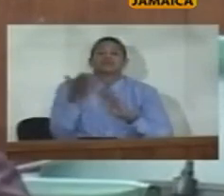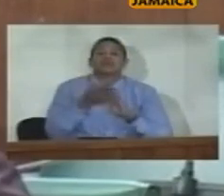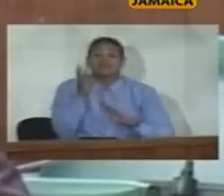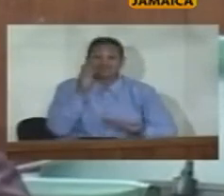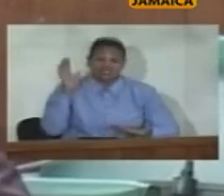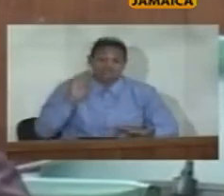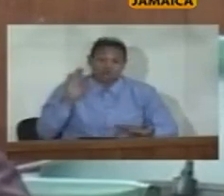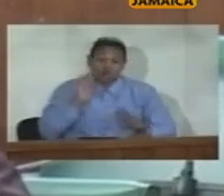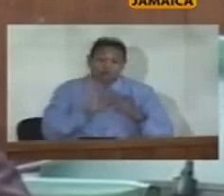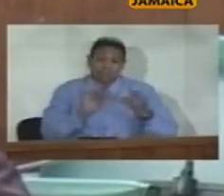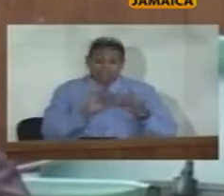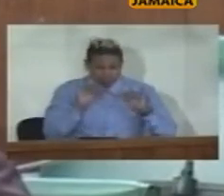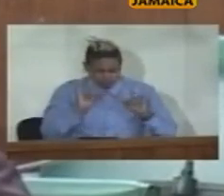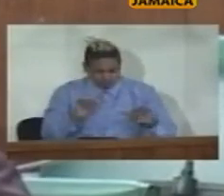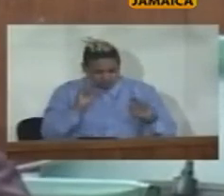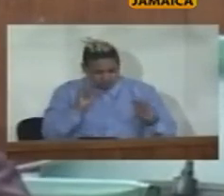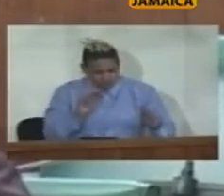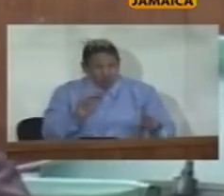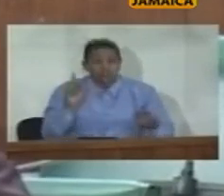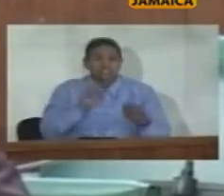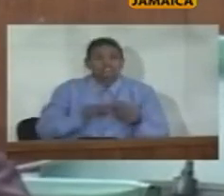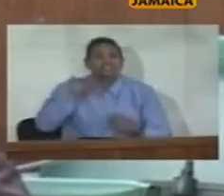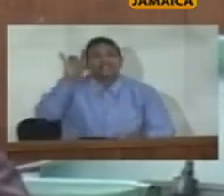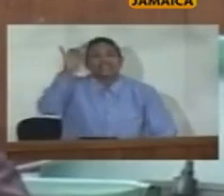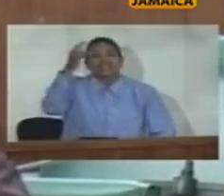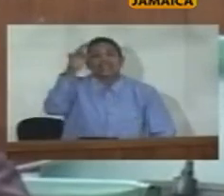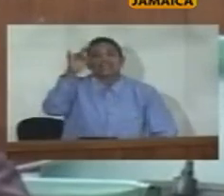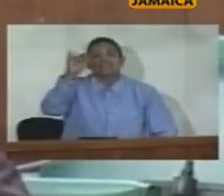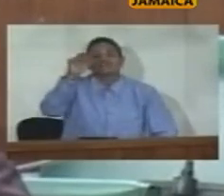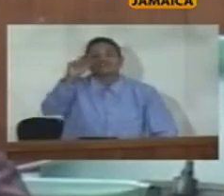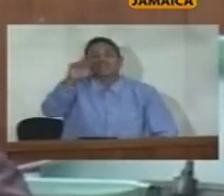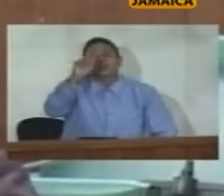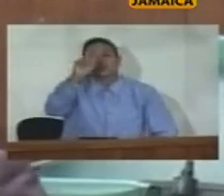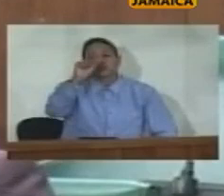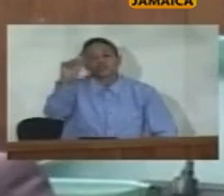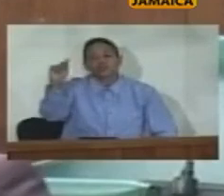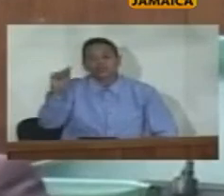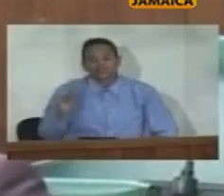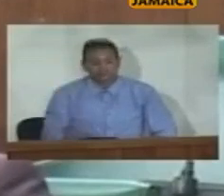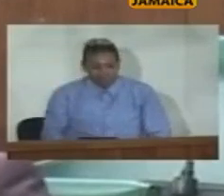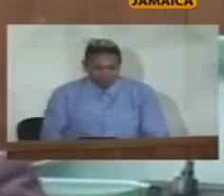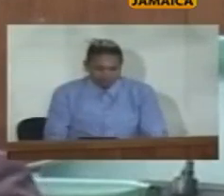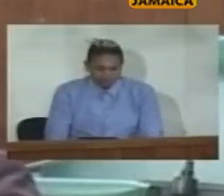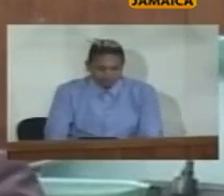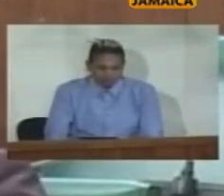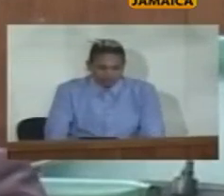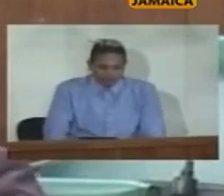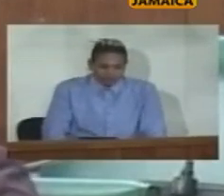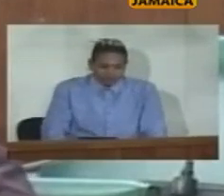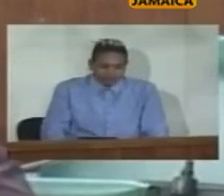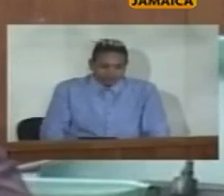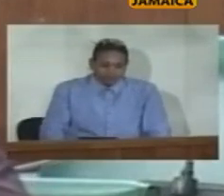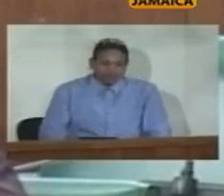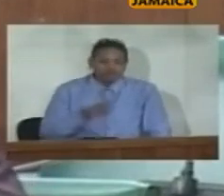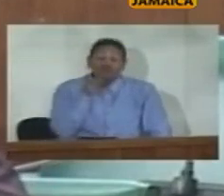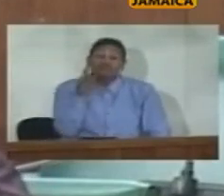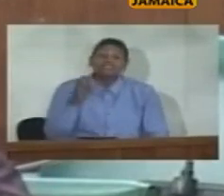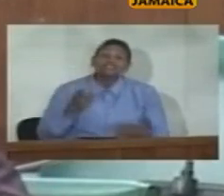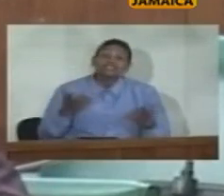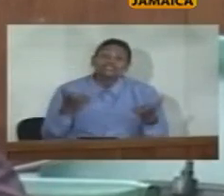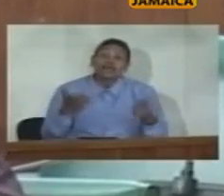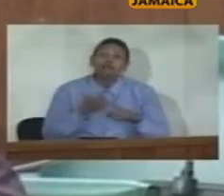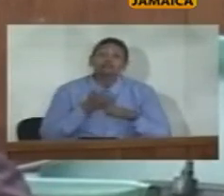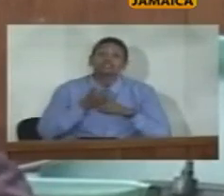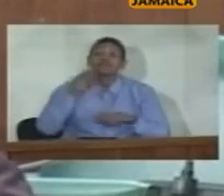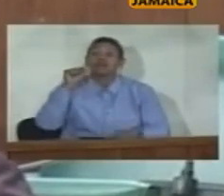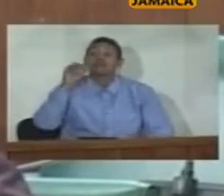aforementioned, remain and continue in force until the 18th day of January 2020. And whereas it is desirable that the state